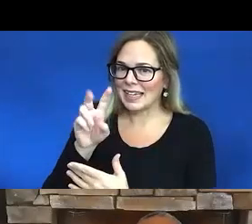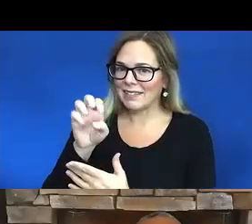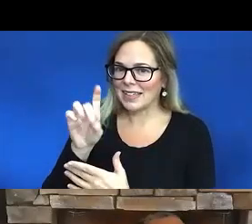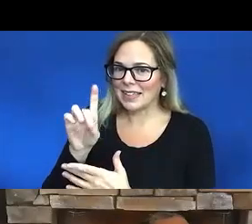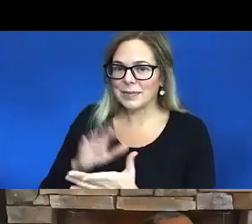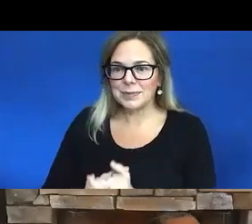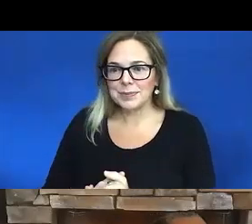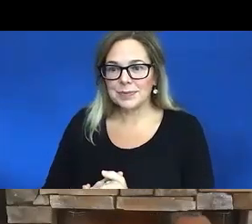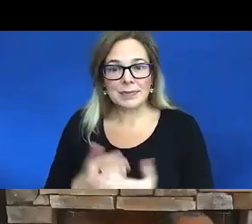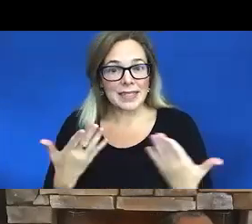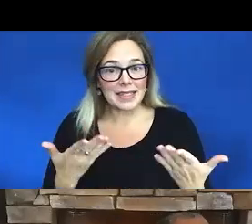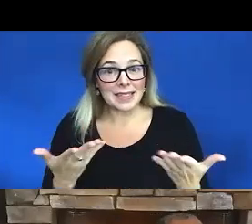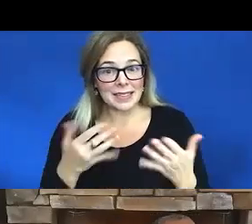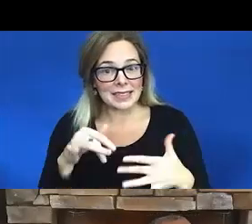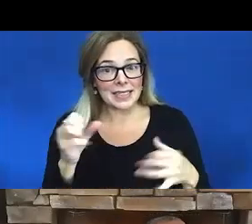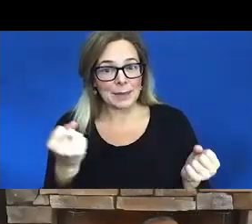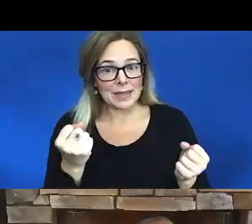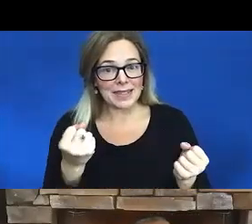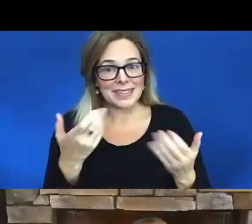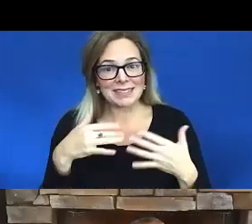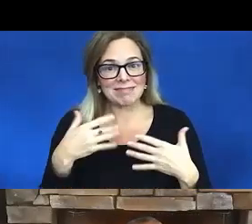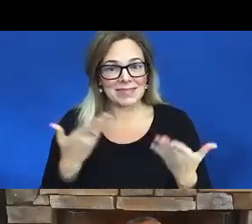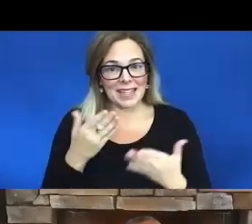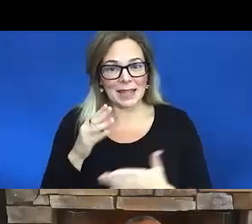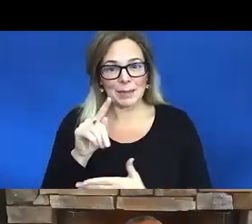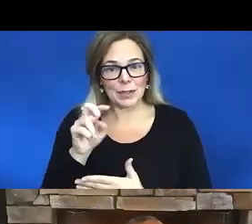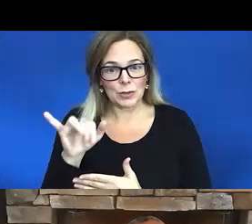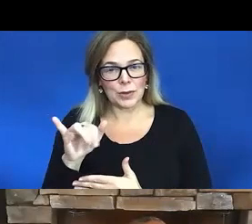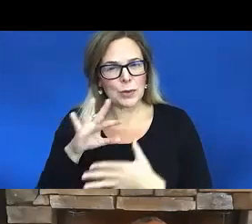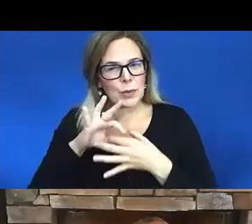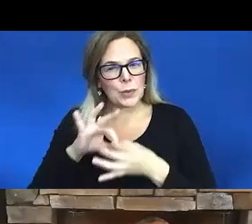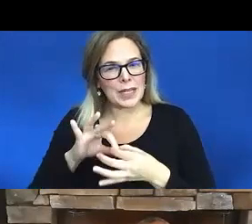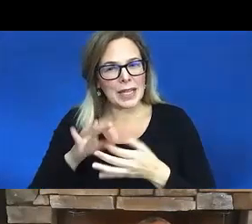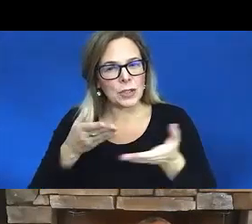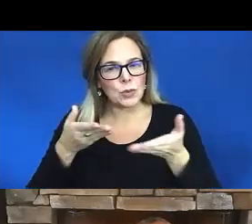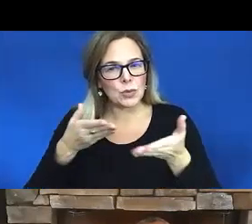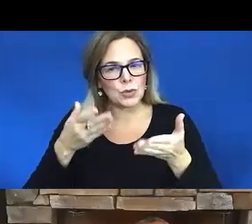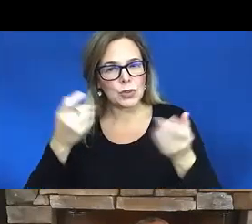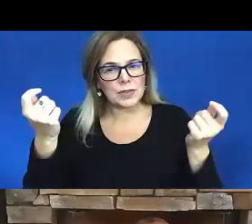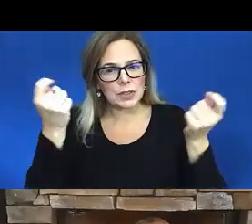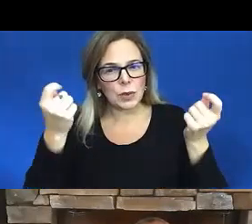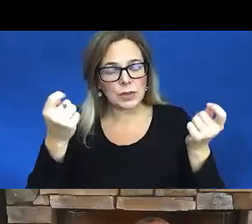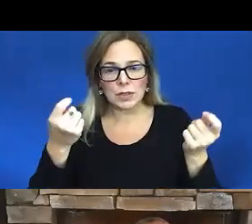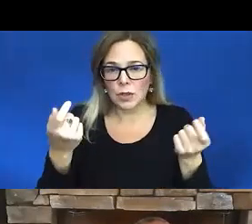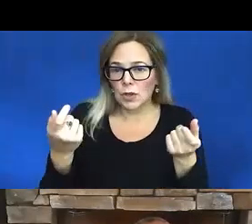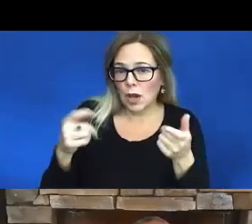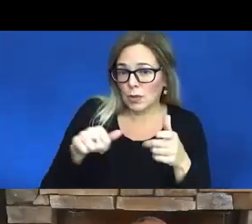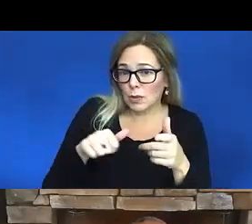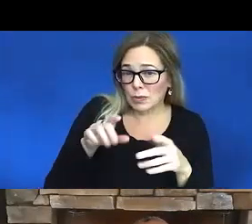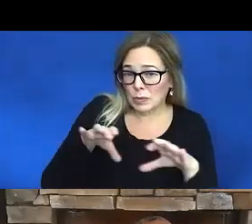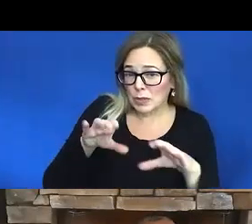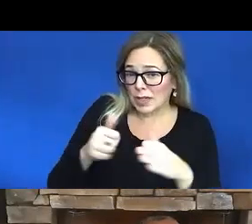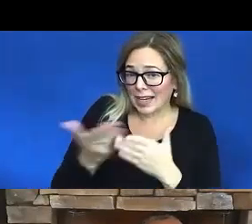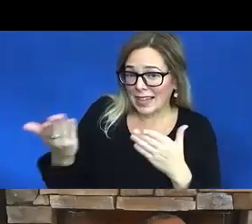Yes, I'm here, Tony. Regarding service awards, are we doing anything for staff who didn't receive a service award due to the